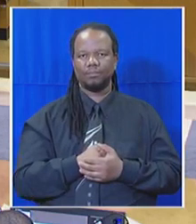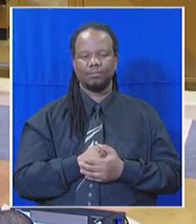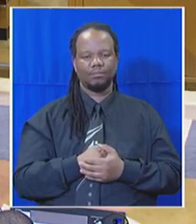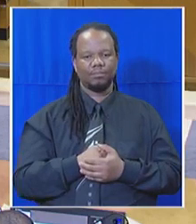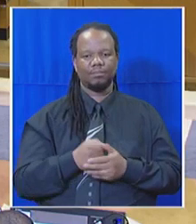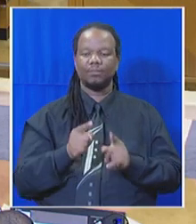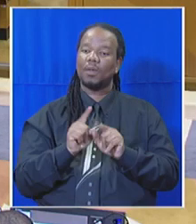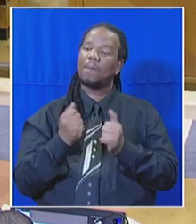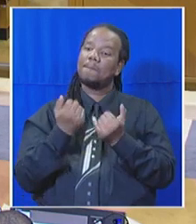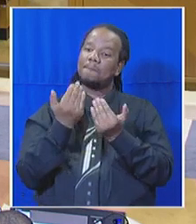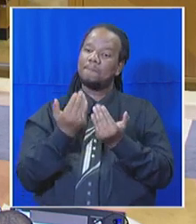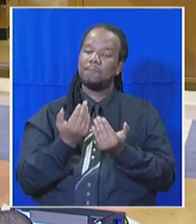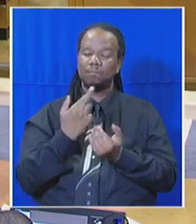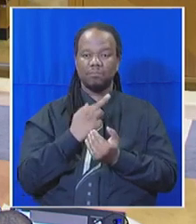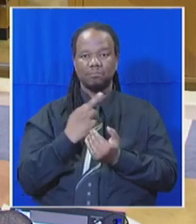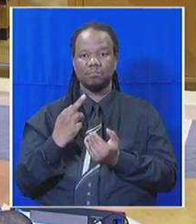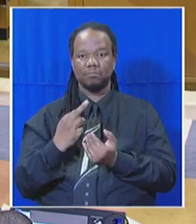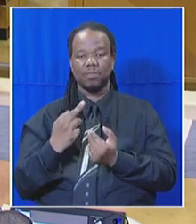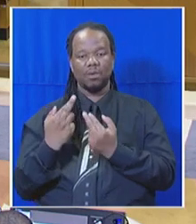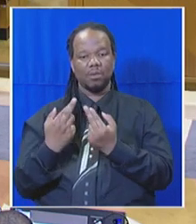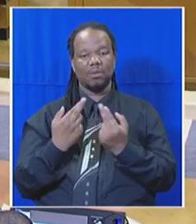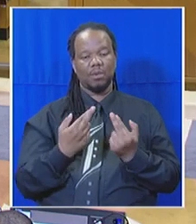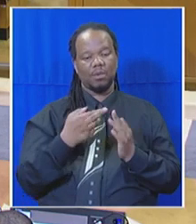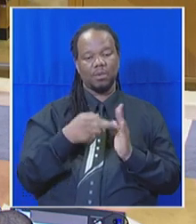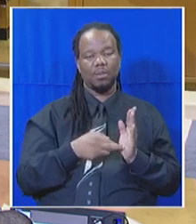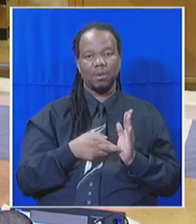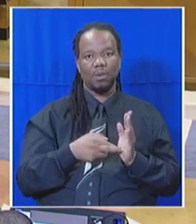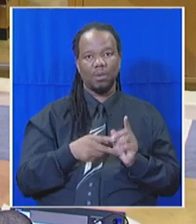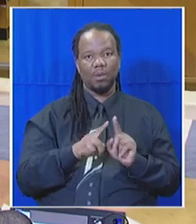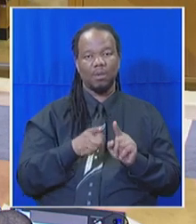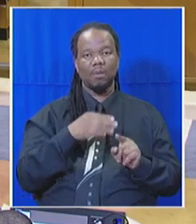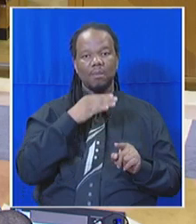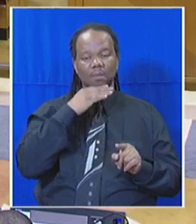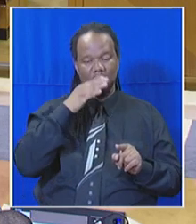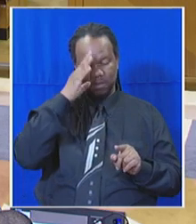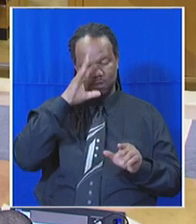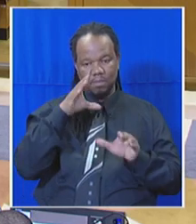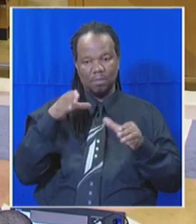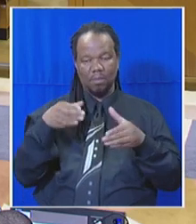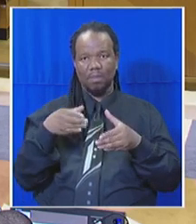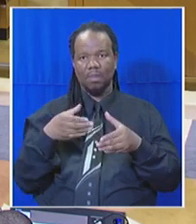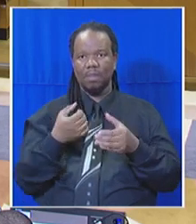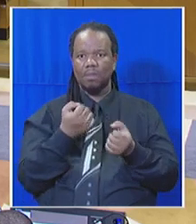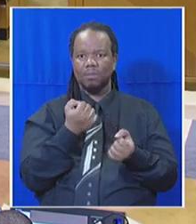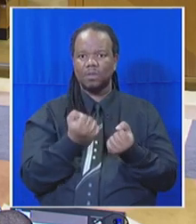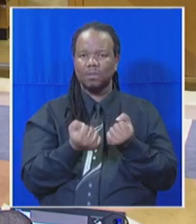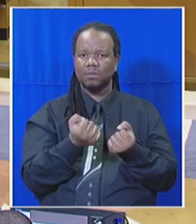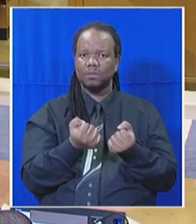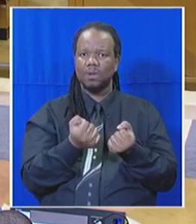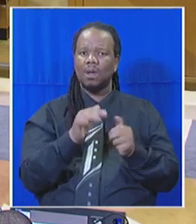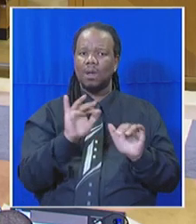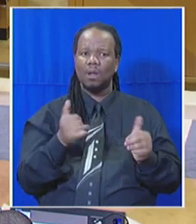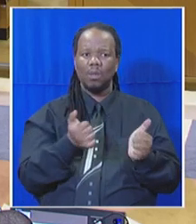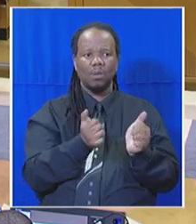Consideration of budgetary review and recommendation report of Portfolio Committee on Justice and Correctional Services